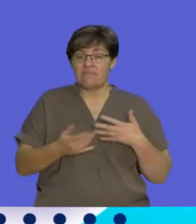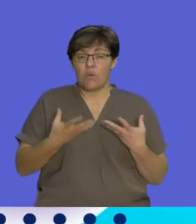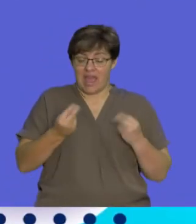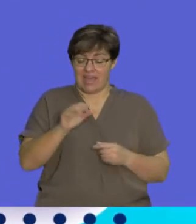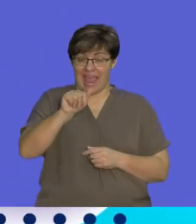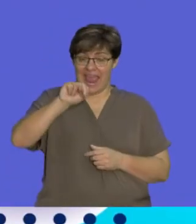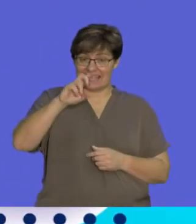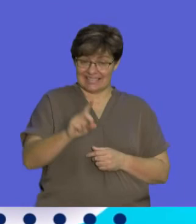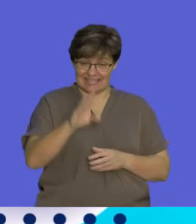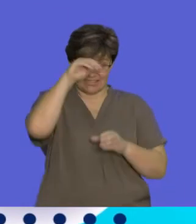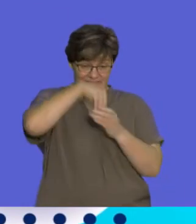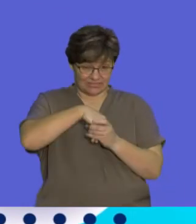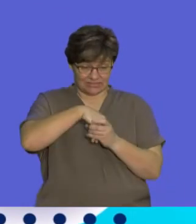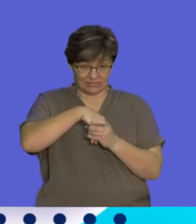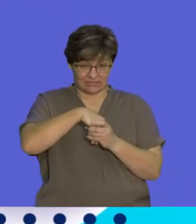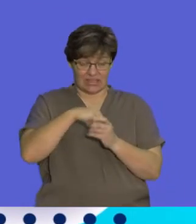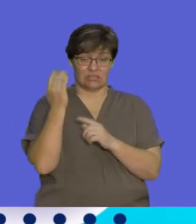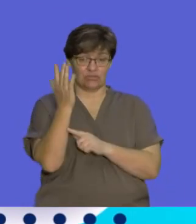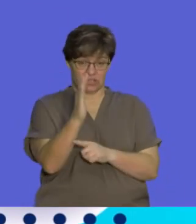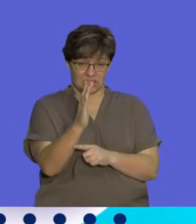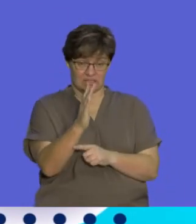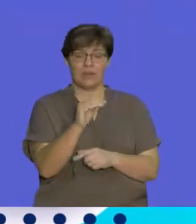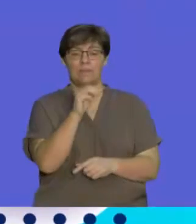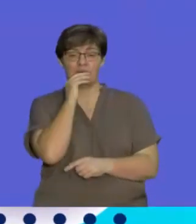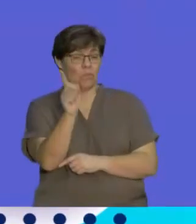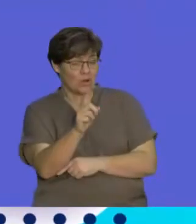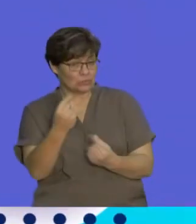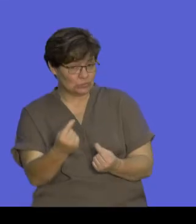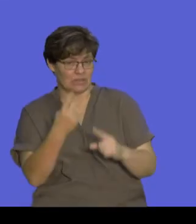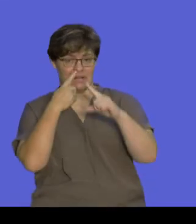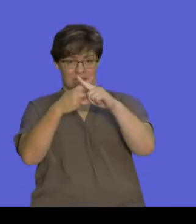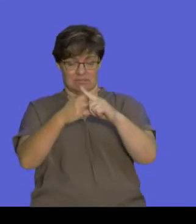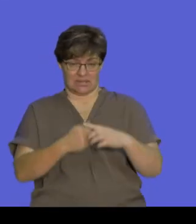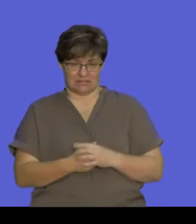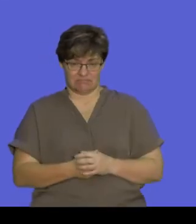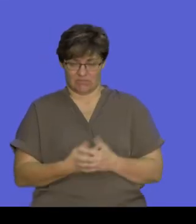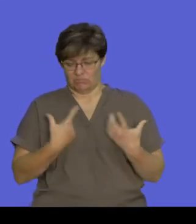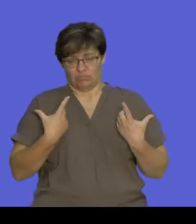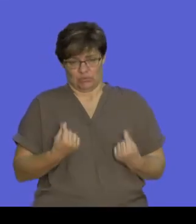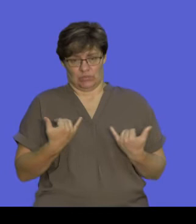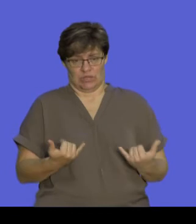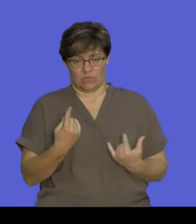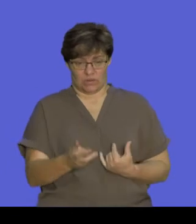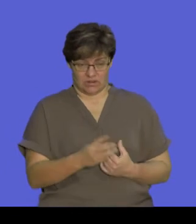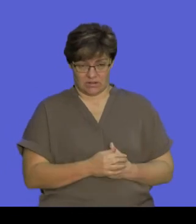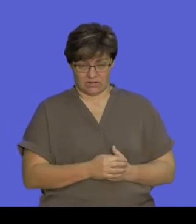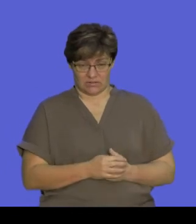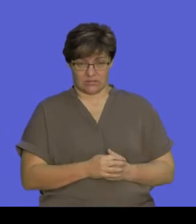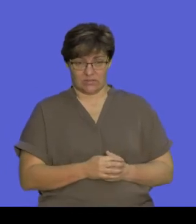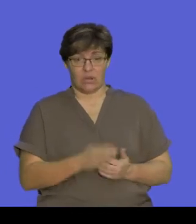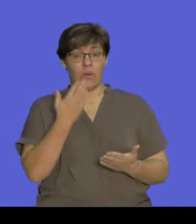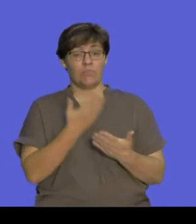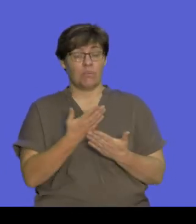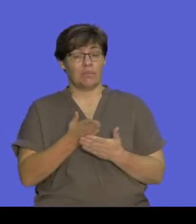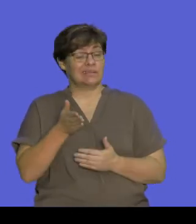in a tree, we've got to multiply. And so that's exactly what we're going to do. So the probability here